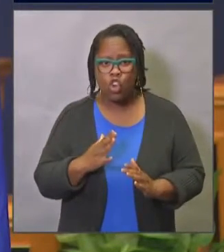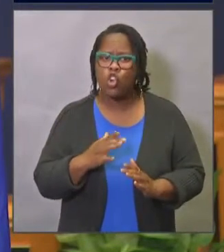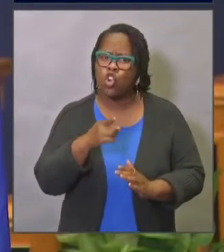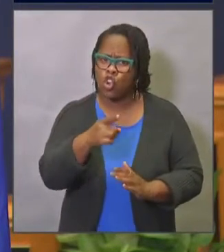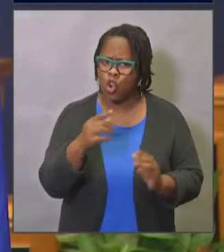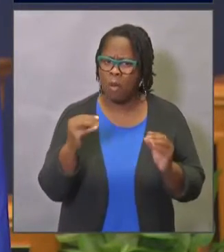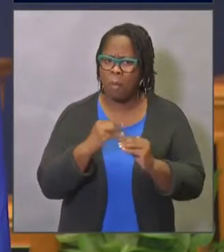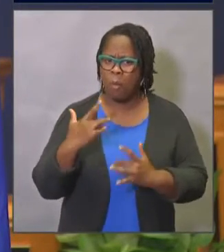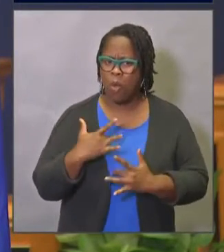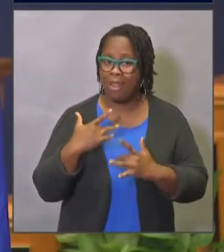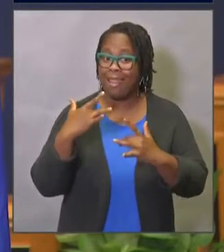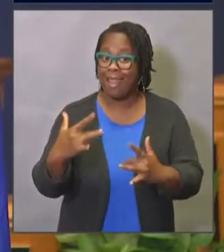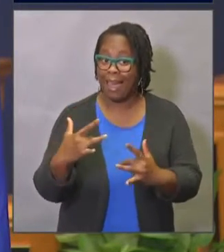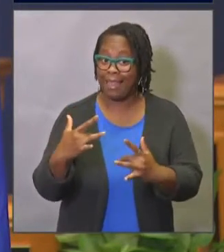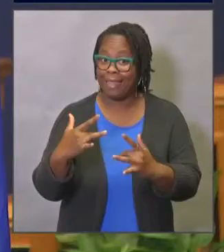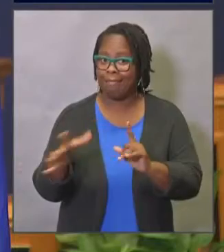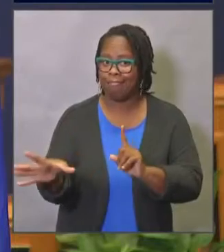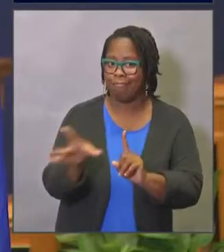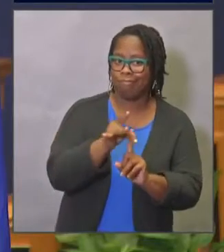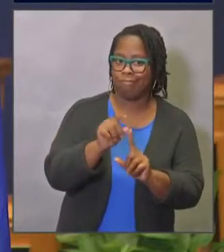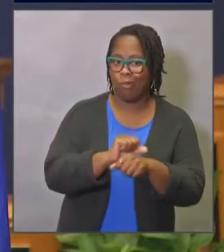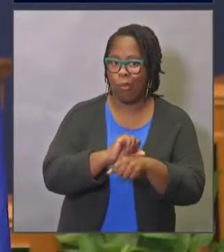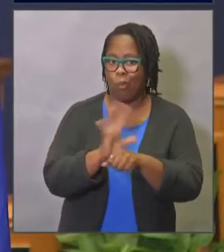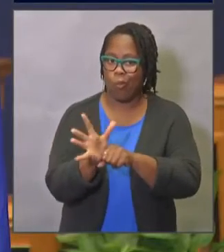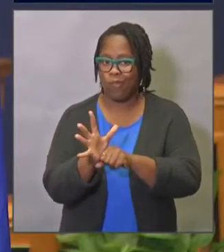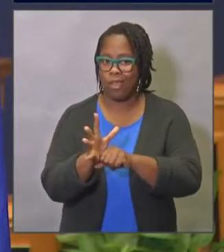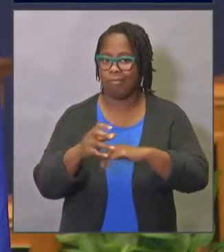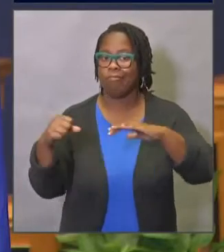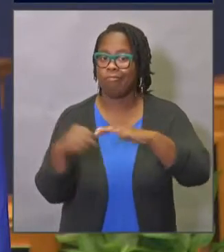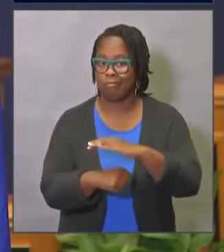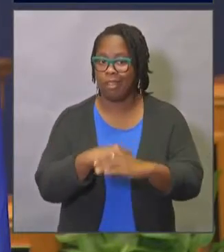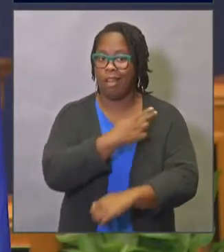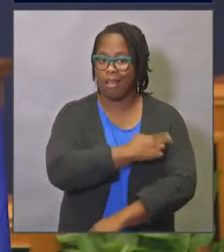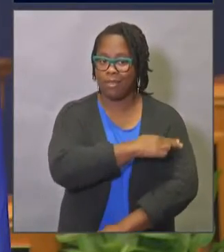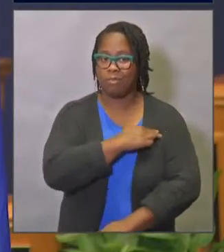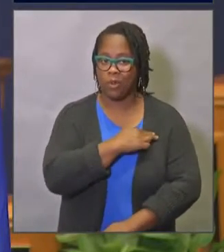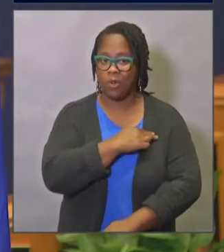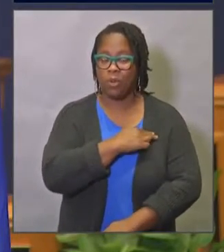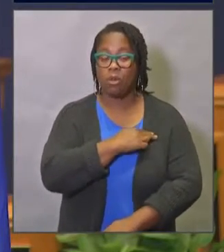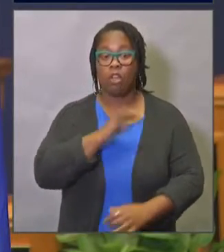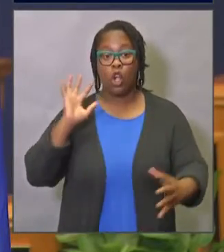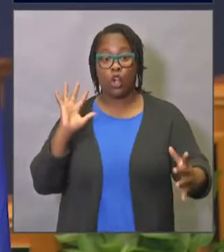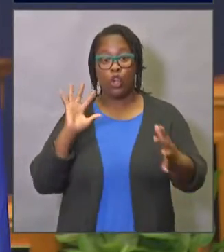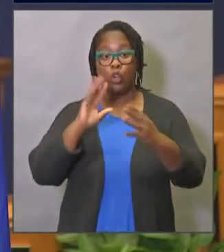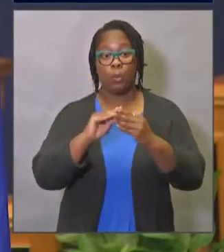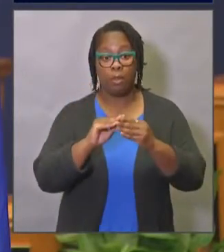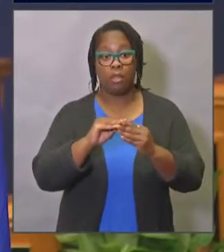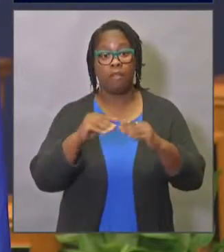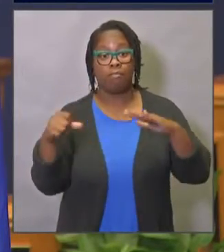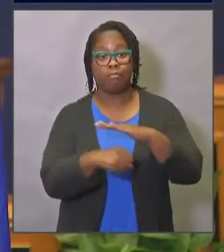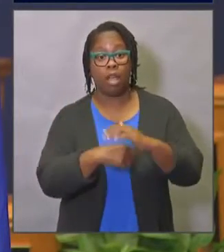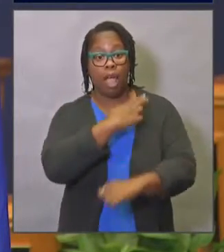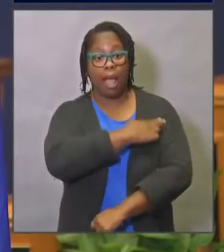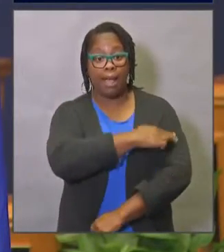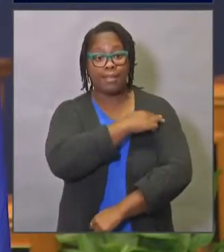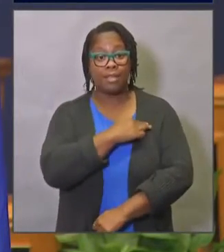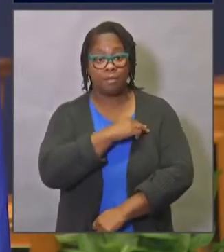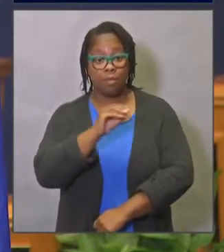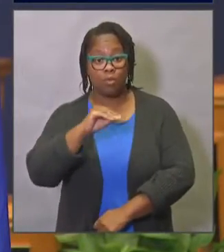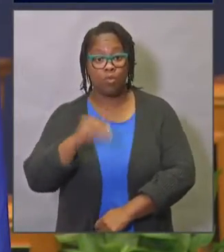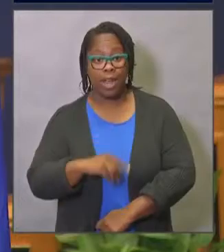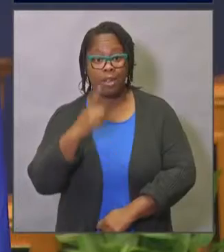hospitalized as a result. In fact, adjusted for age, the cumulative hospitalization rate per 100,000 for